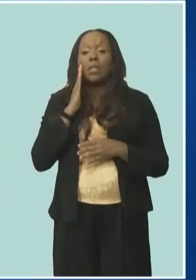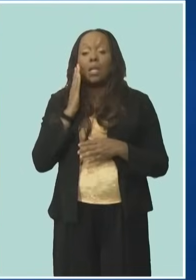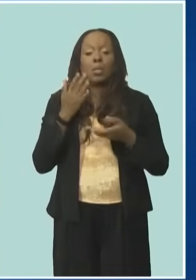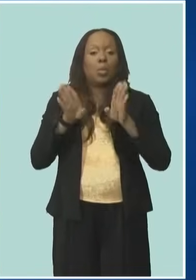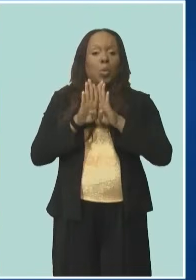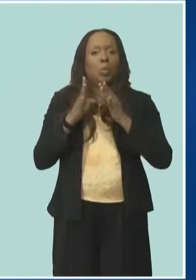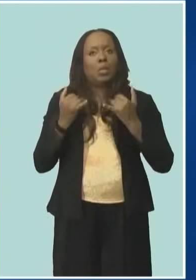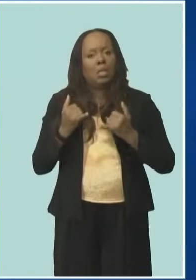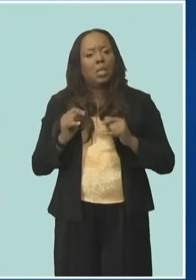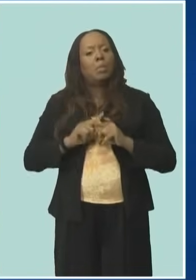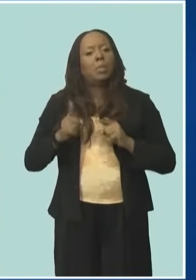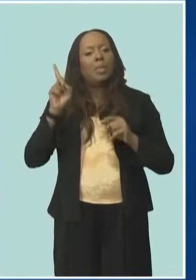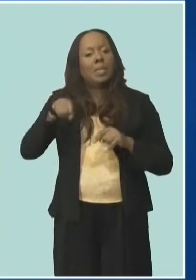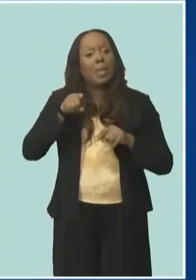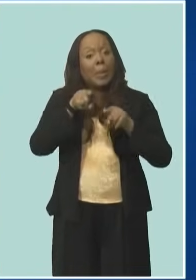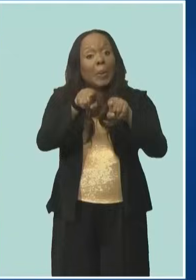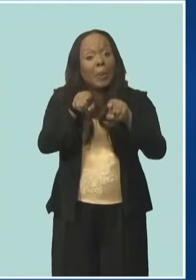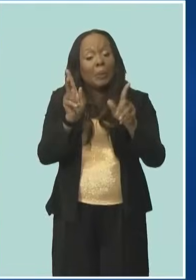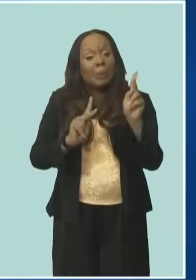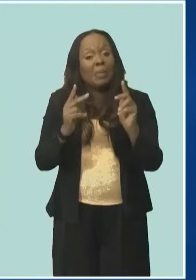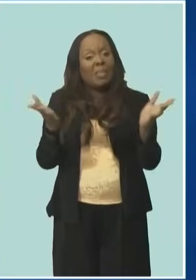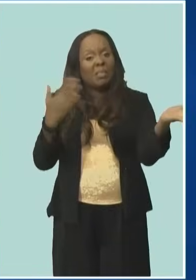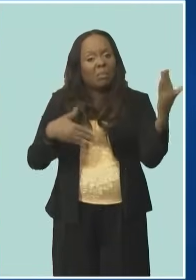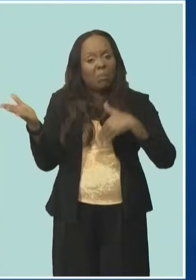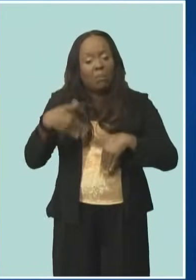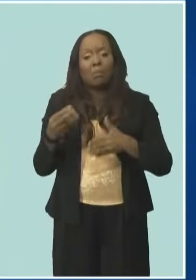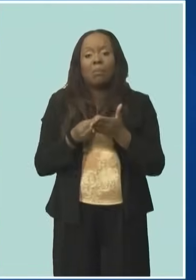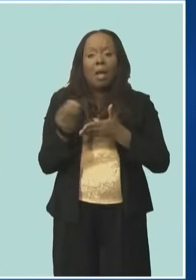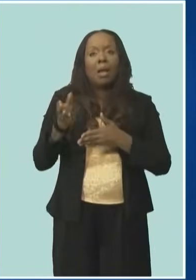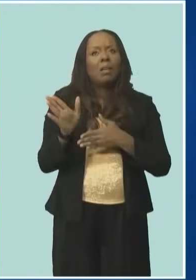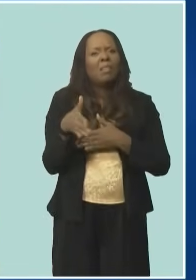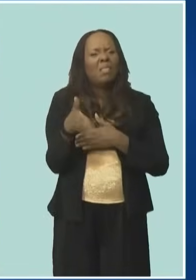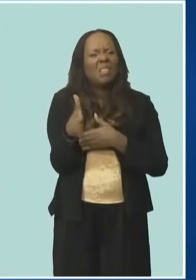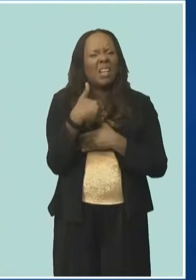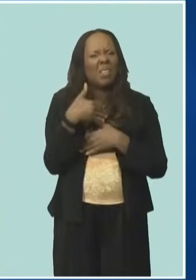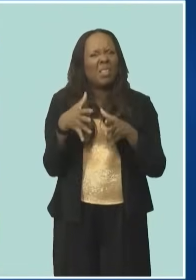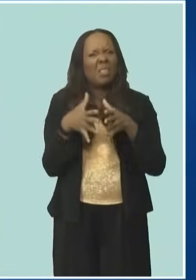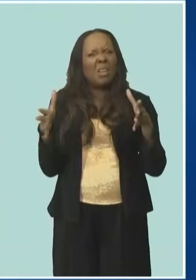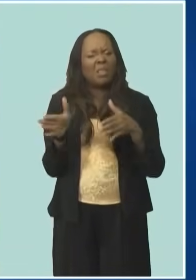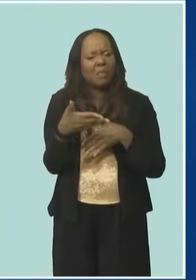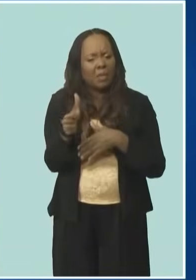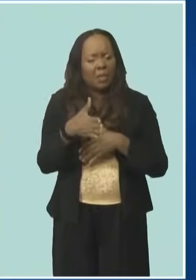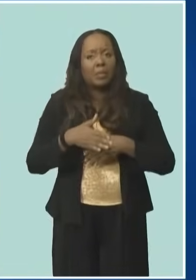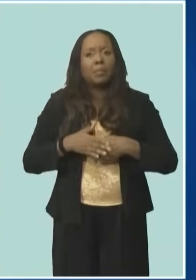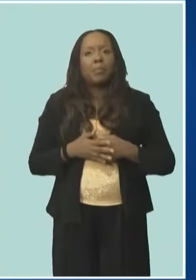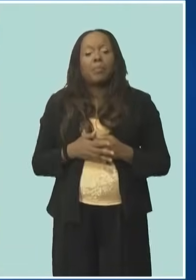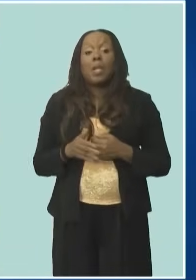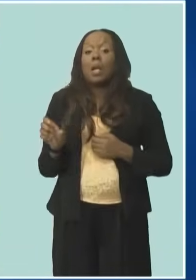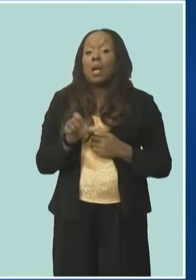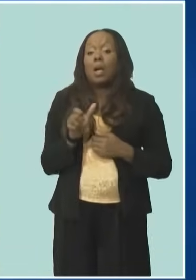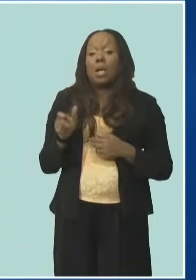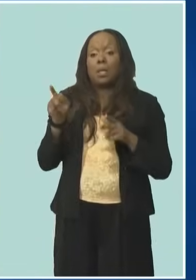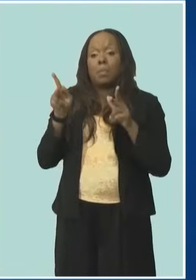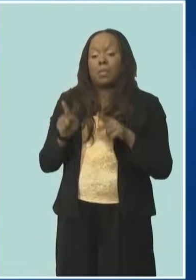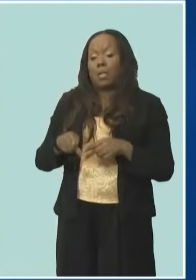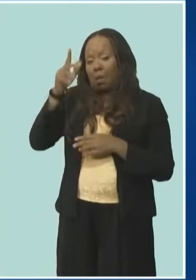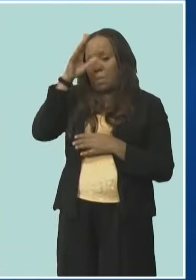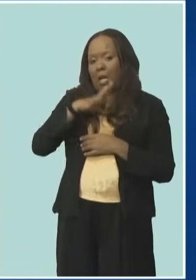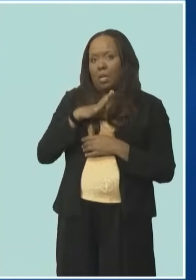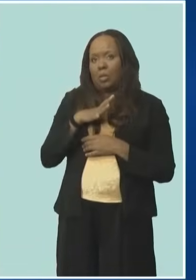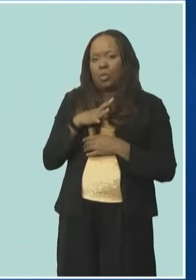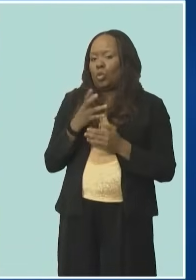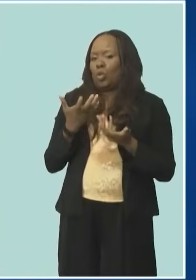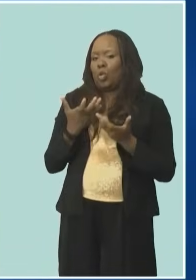out because we have a lot of fish in the market. Another vendor who does not want his name to be